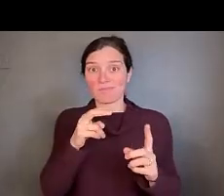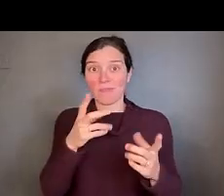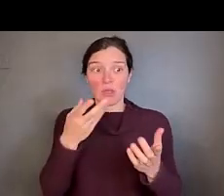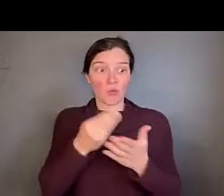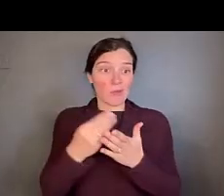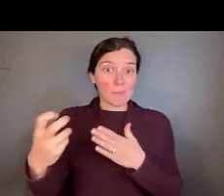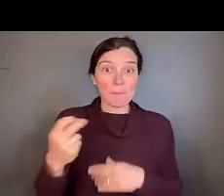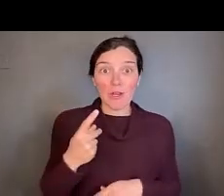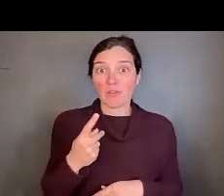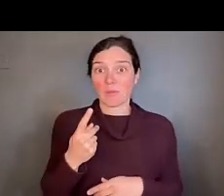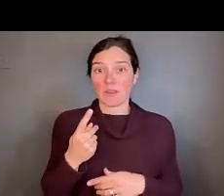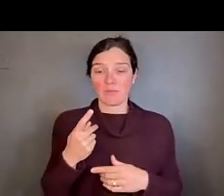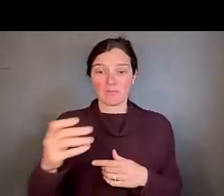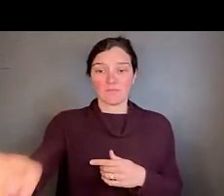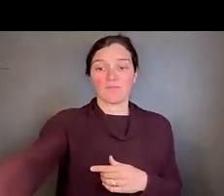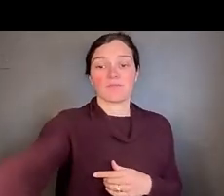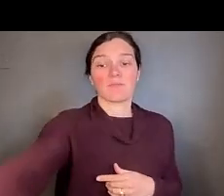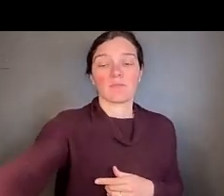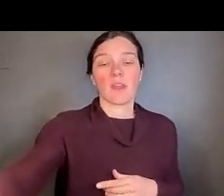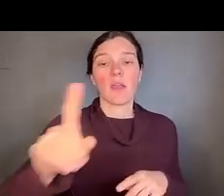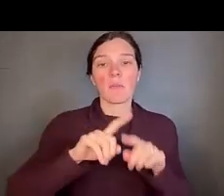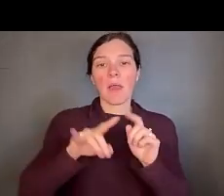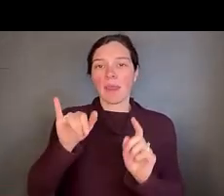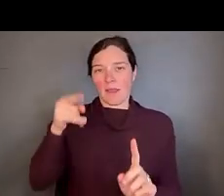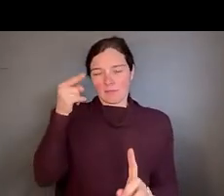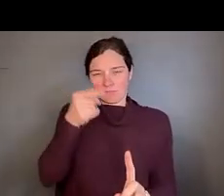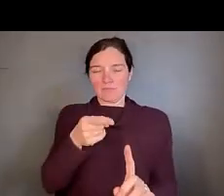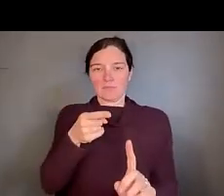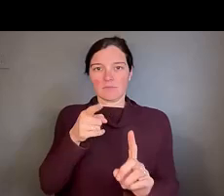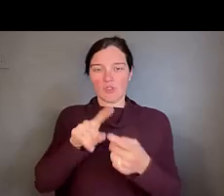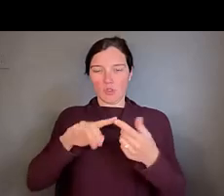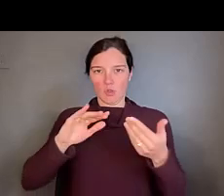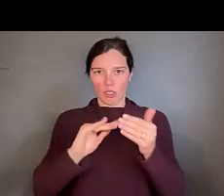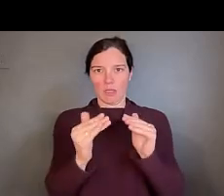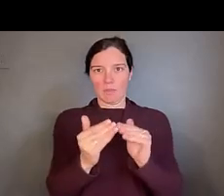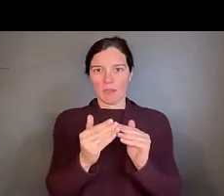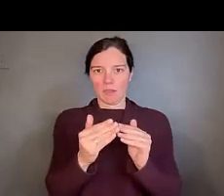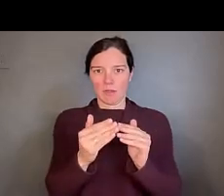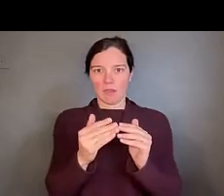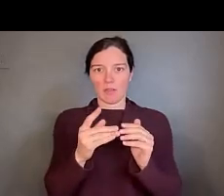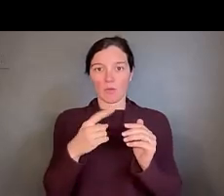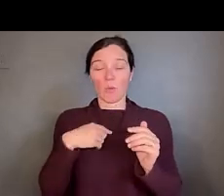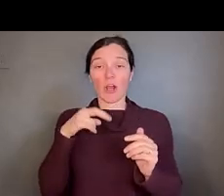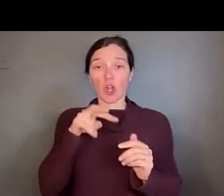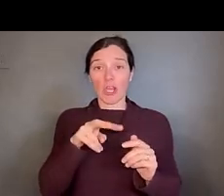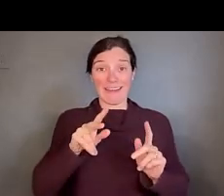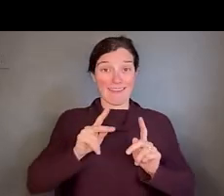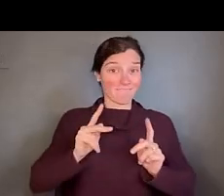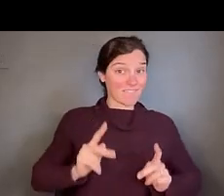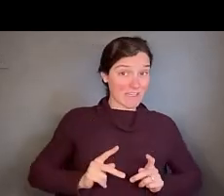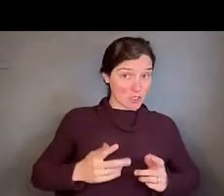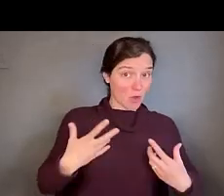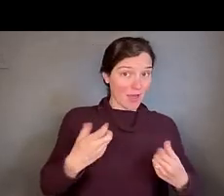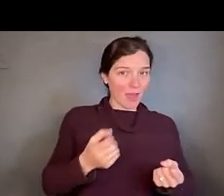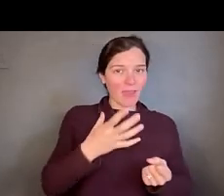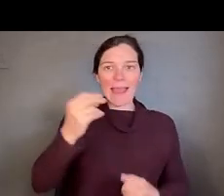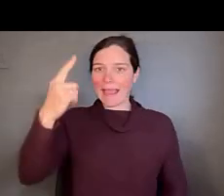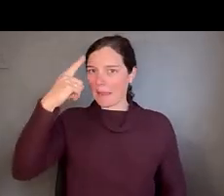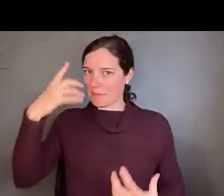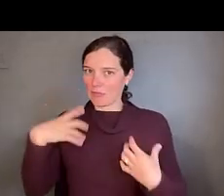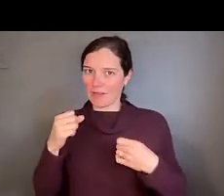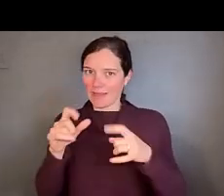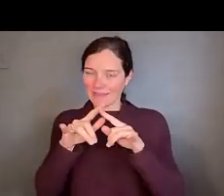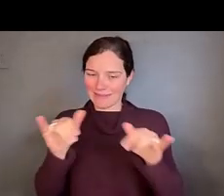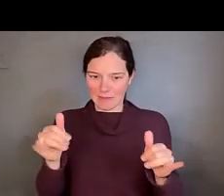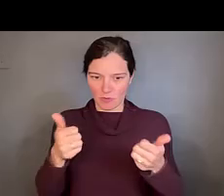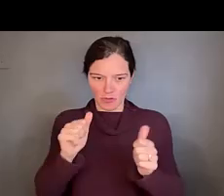reimbursement standpoint. But that gets to the community to make sure we're looking at both physical and mental health at the same time